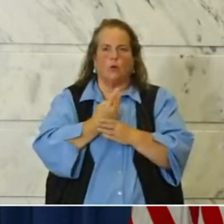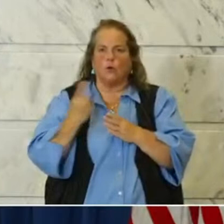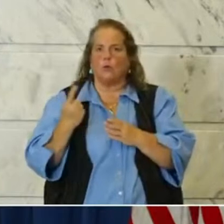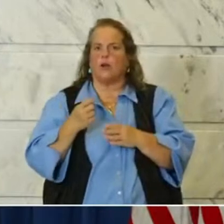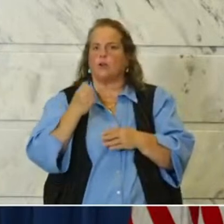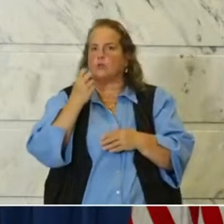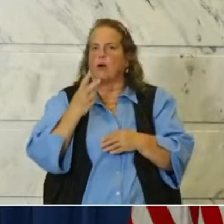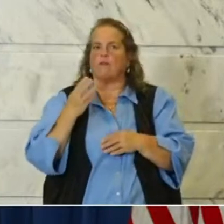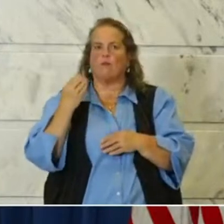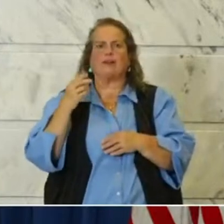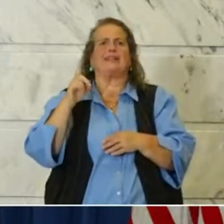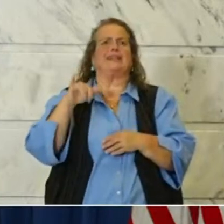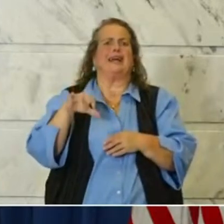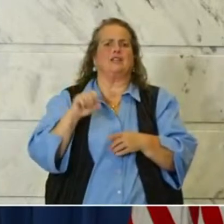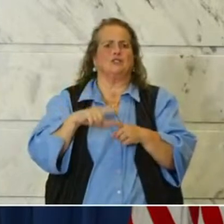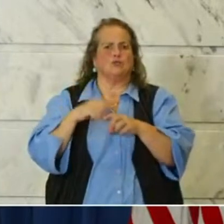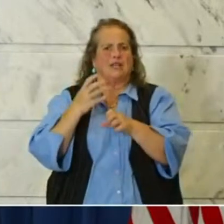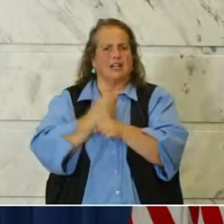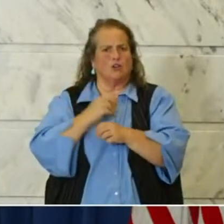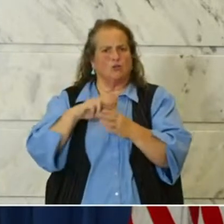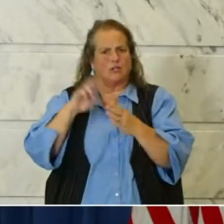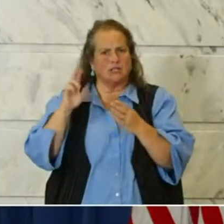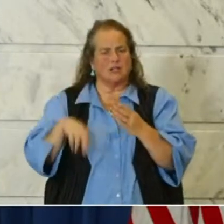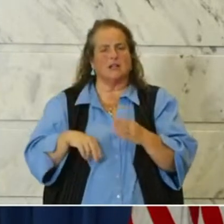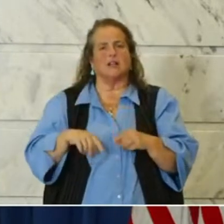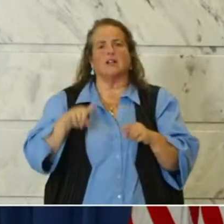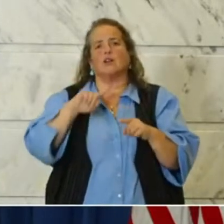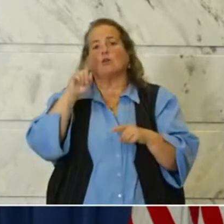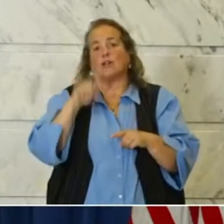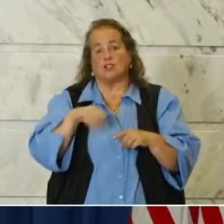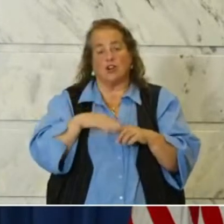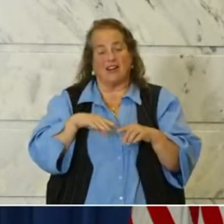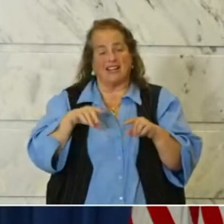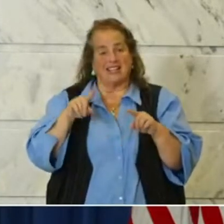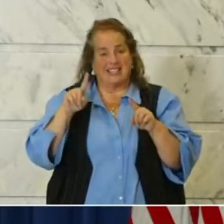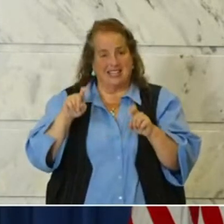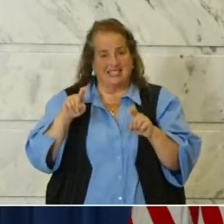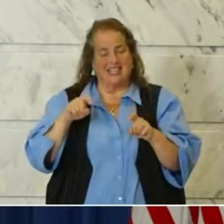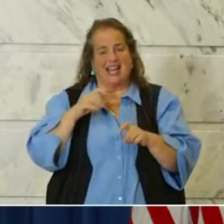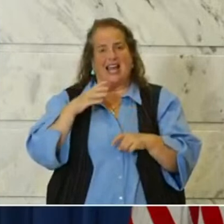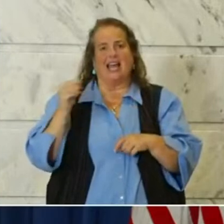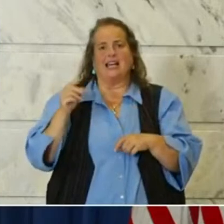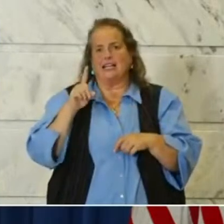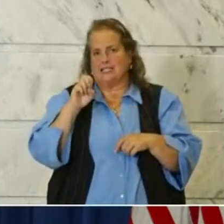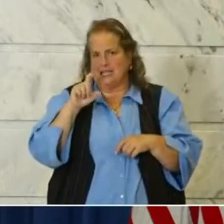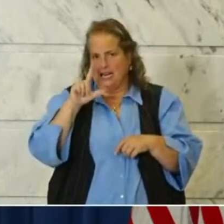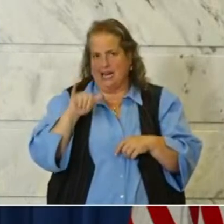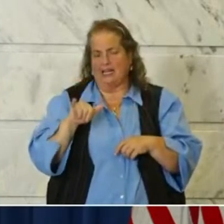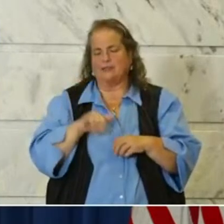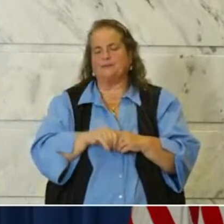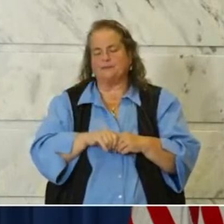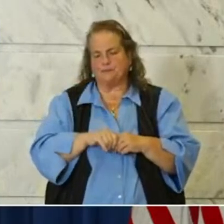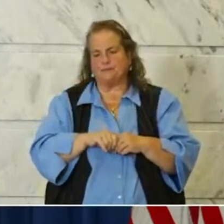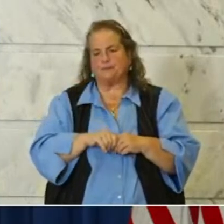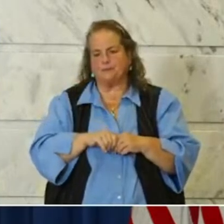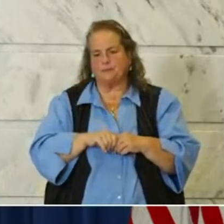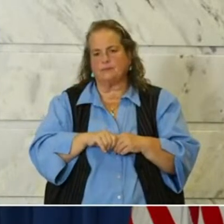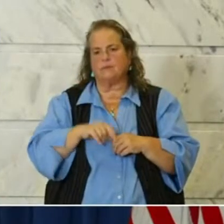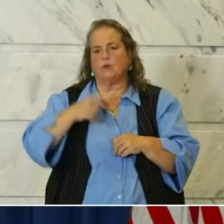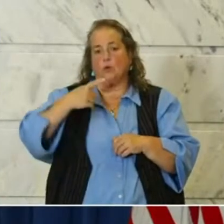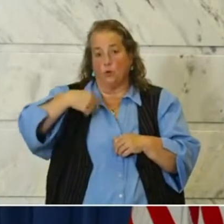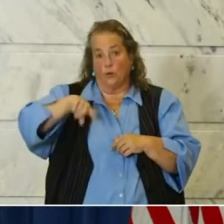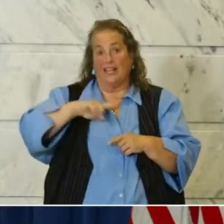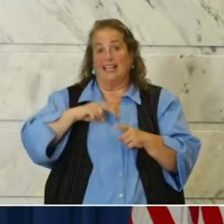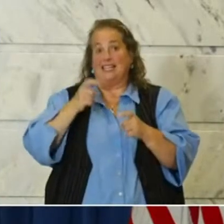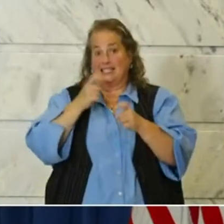What can be done about that? The question is on testing and there being significant delays. So we